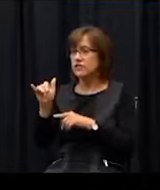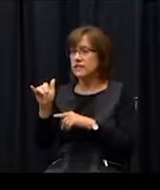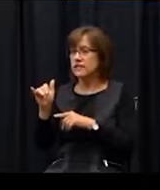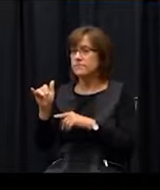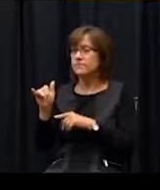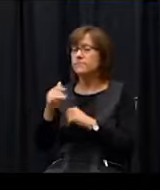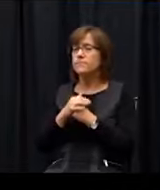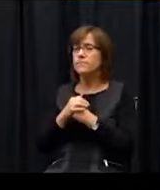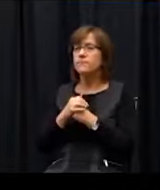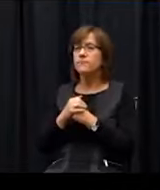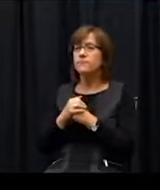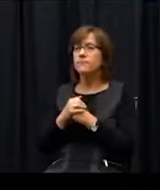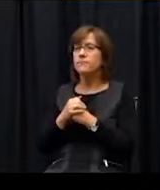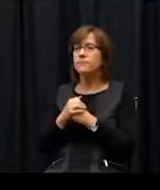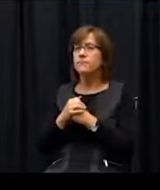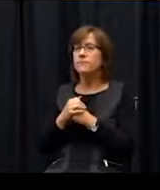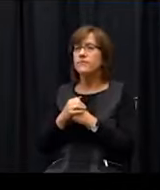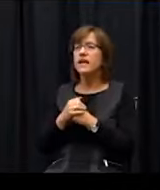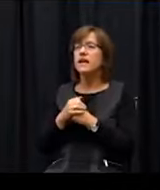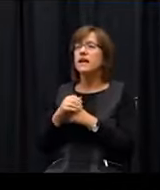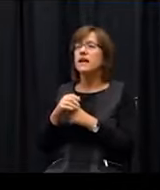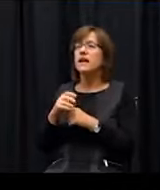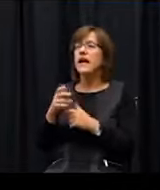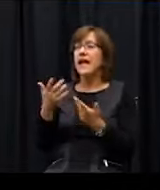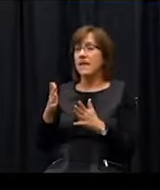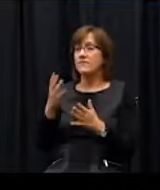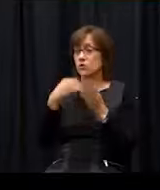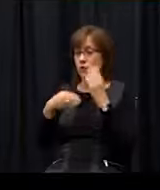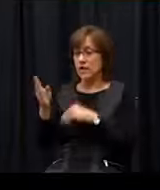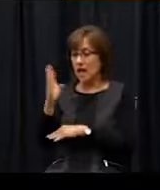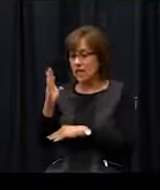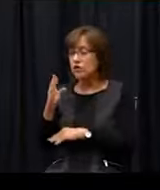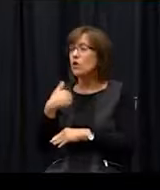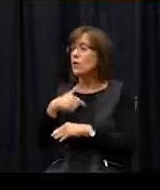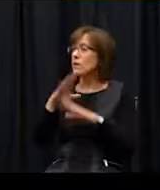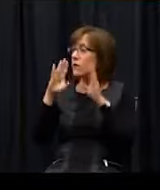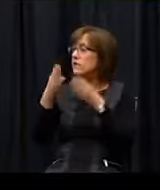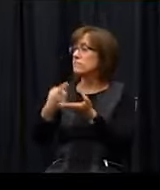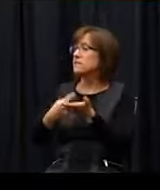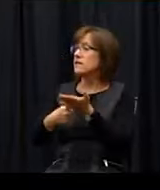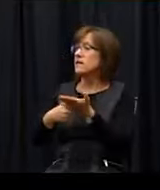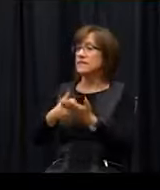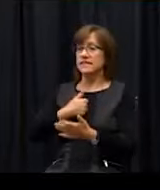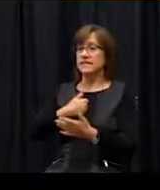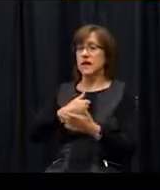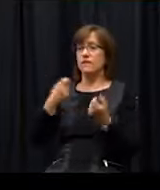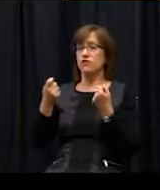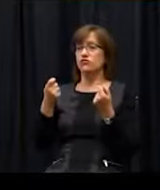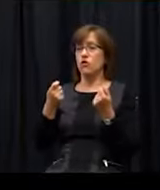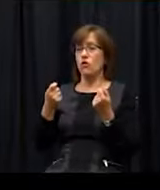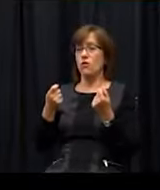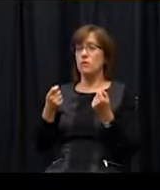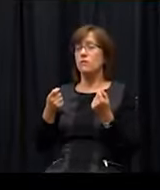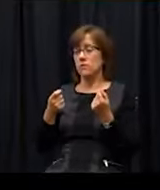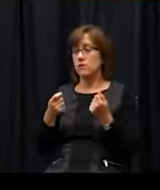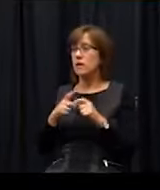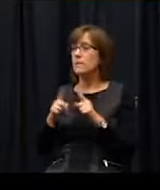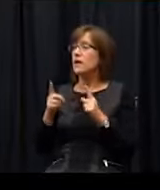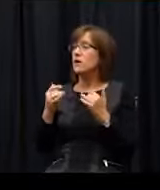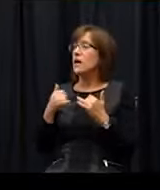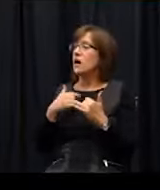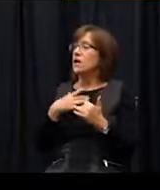of the time, we're going to be doing self-control. So I just want us to do a really quick